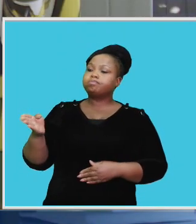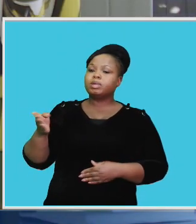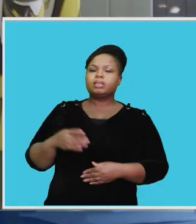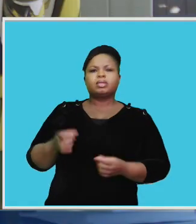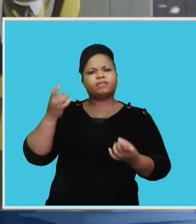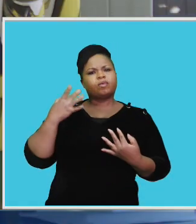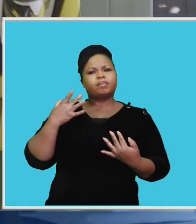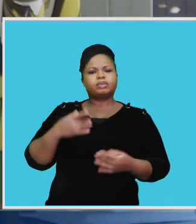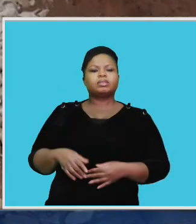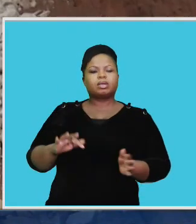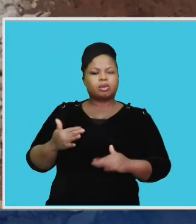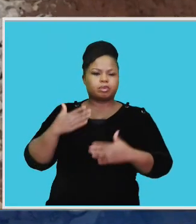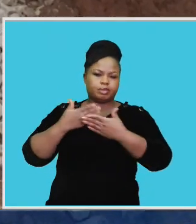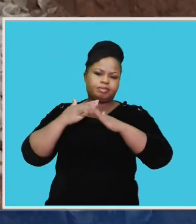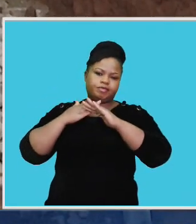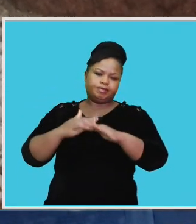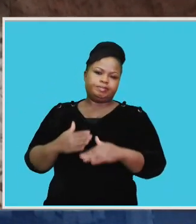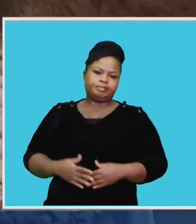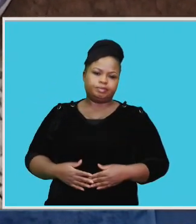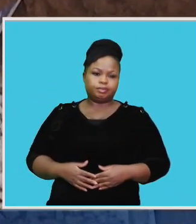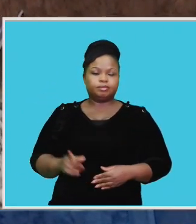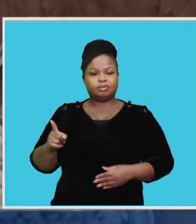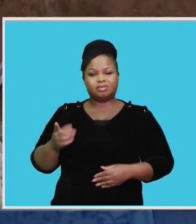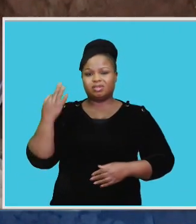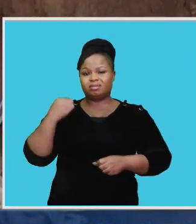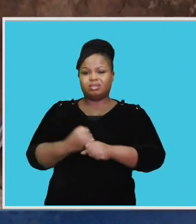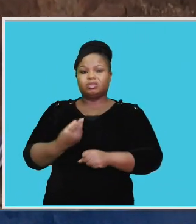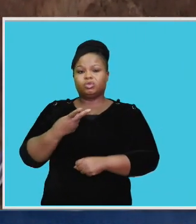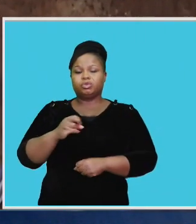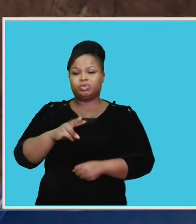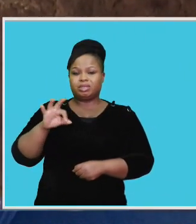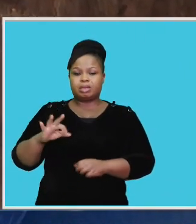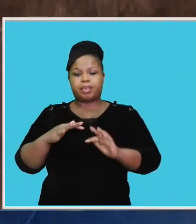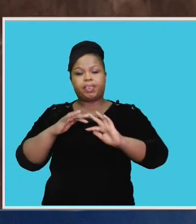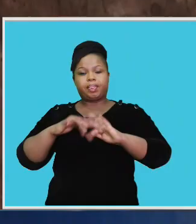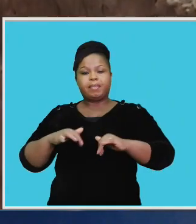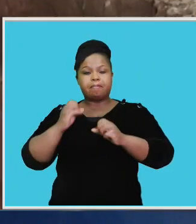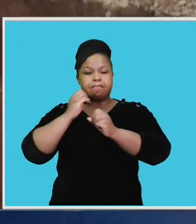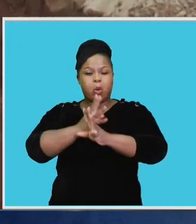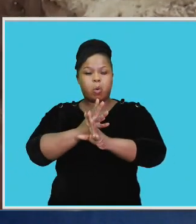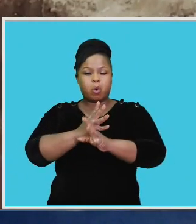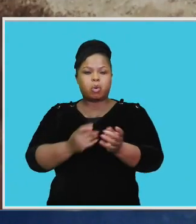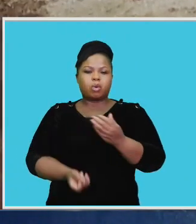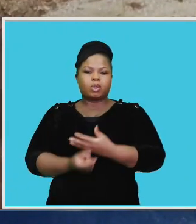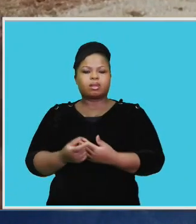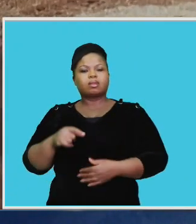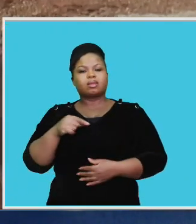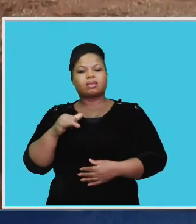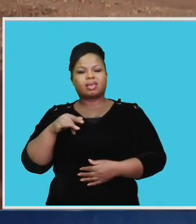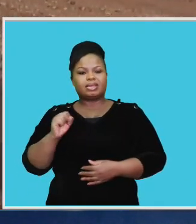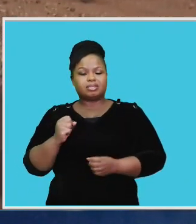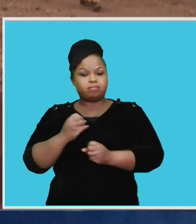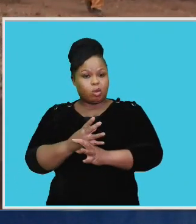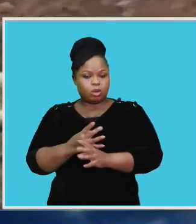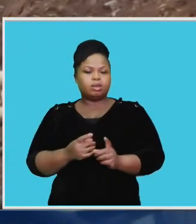something else to prevent into so. Lo mgwaqo wabhidlika ngonyaka ka-2023 kulandela ukuqhuma kwegesi ngaphansi.